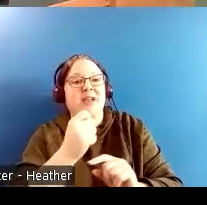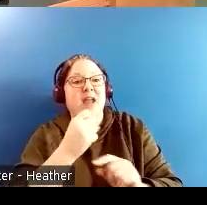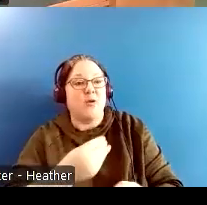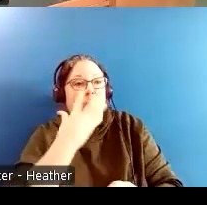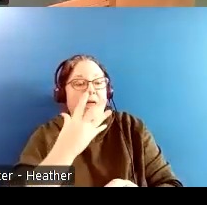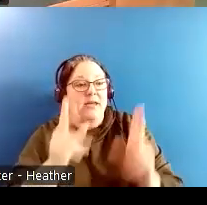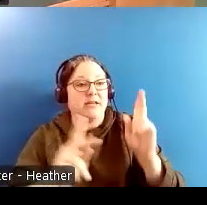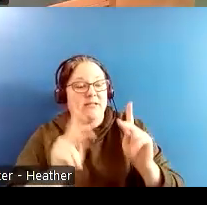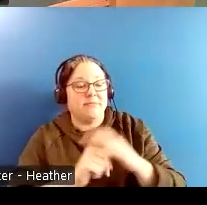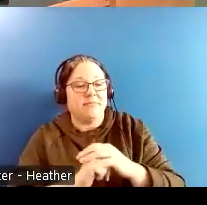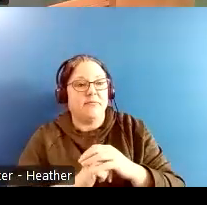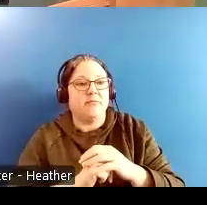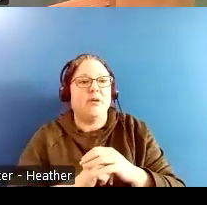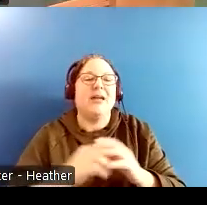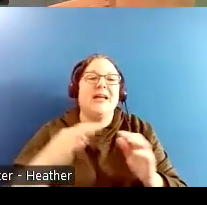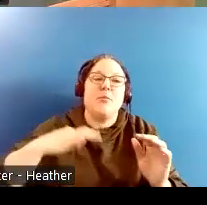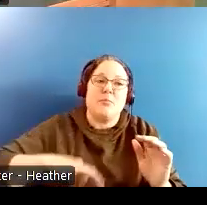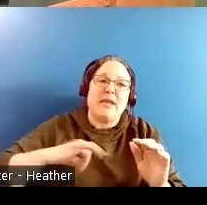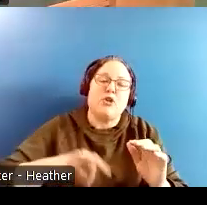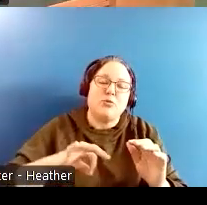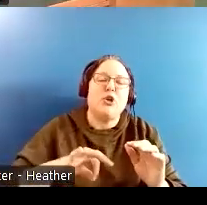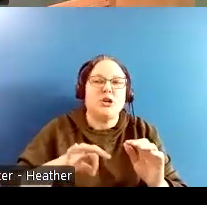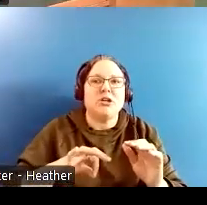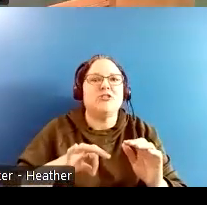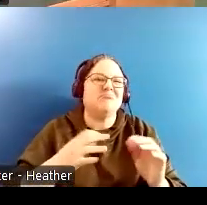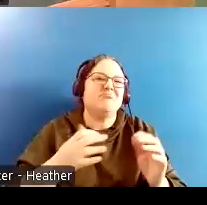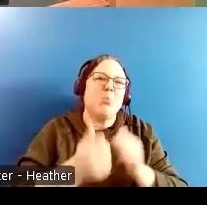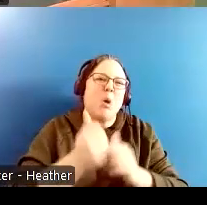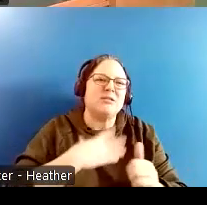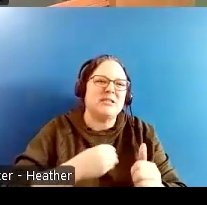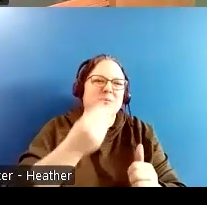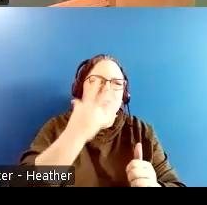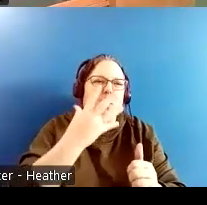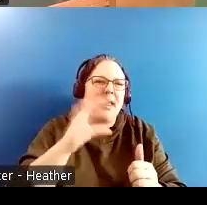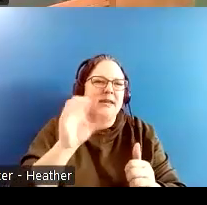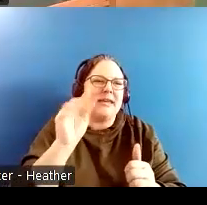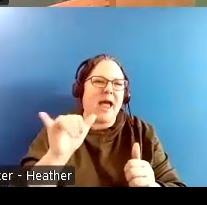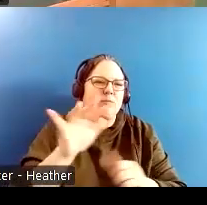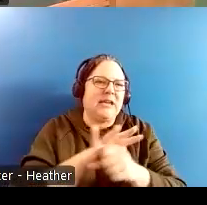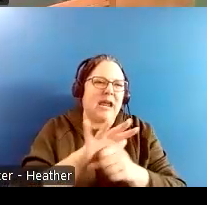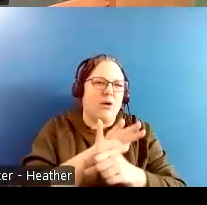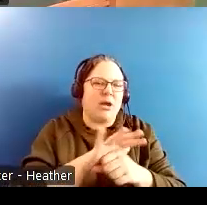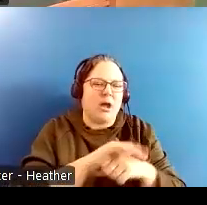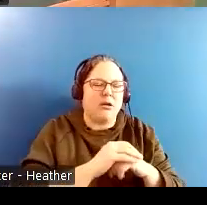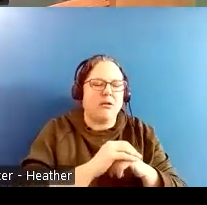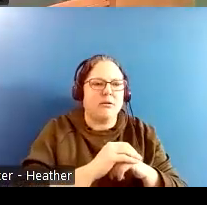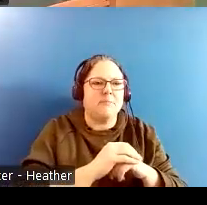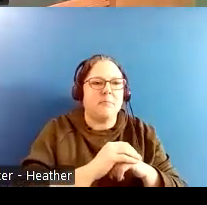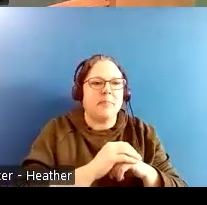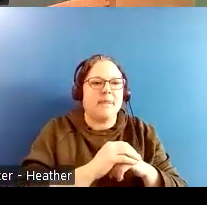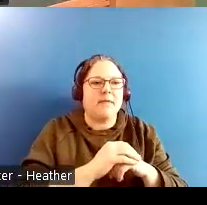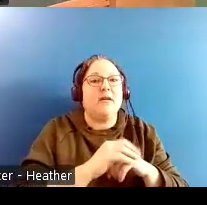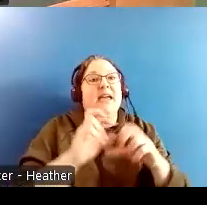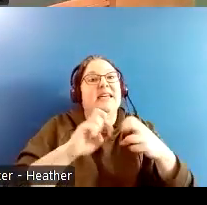Pittsburgh is a predominantly Caucasian county area, and it's an issue when you're